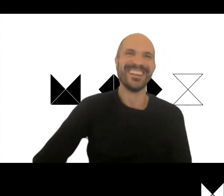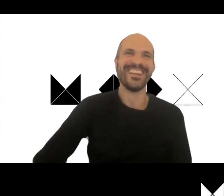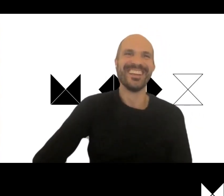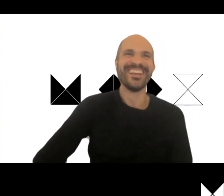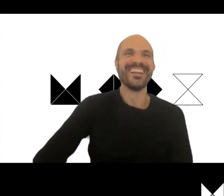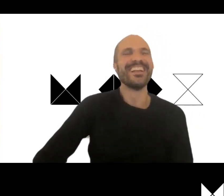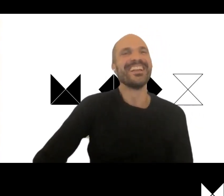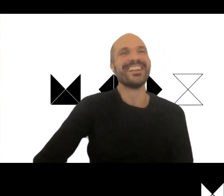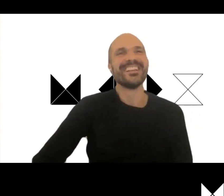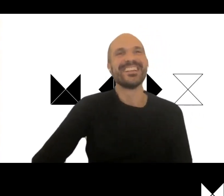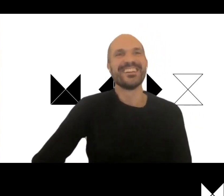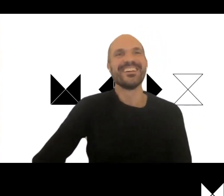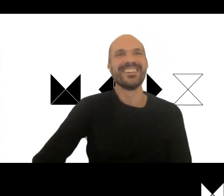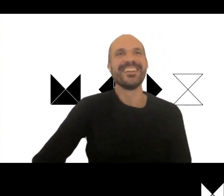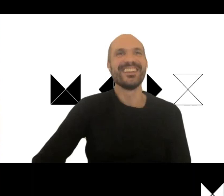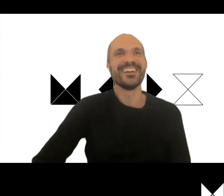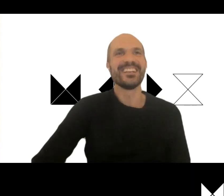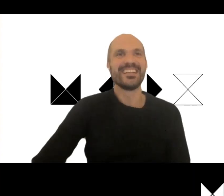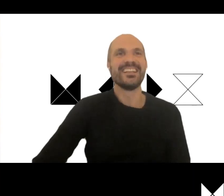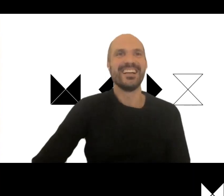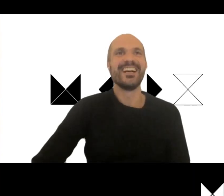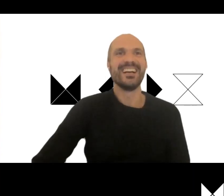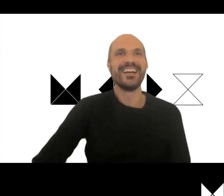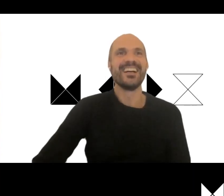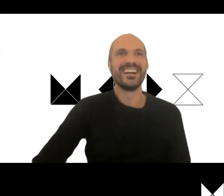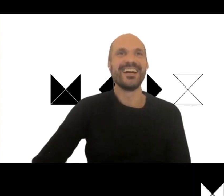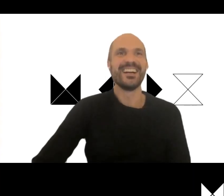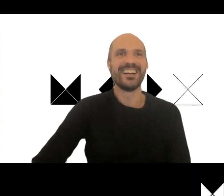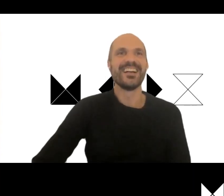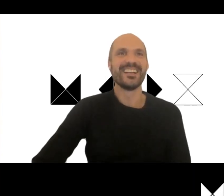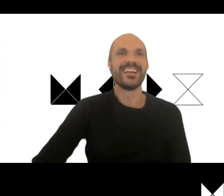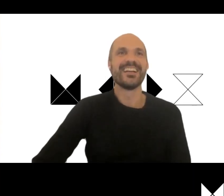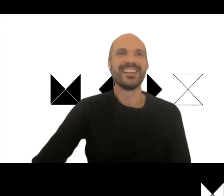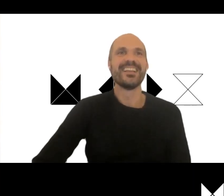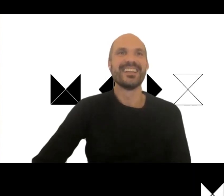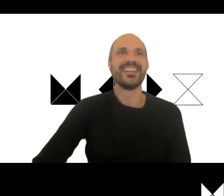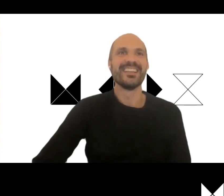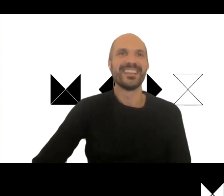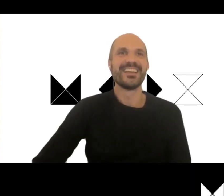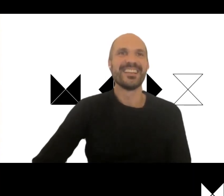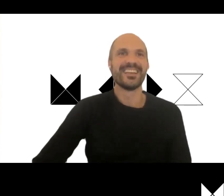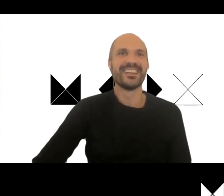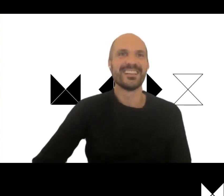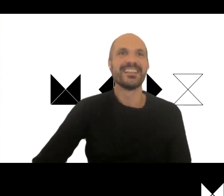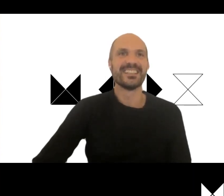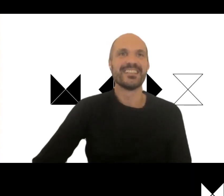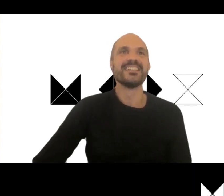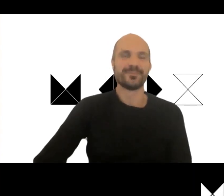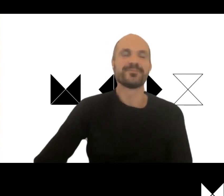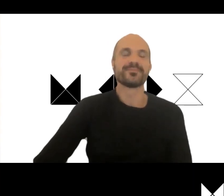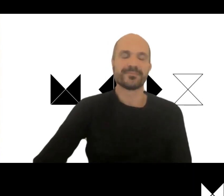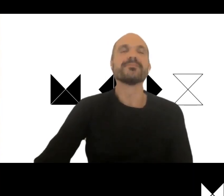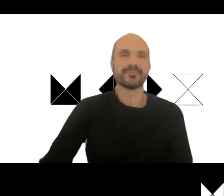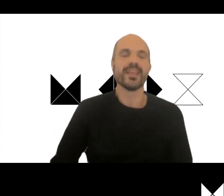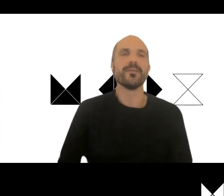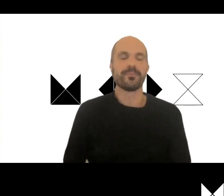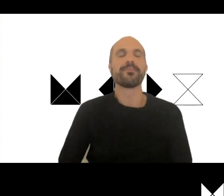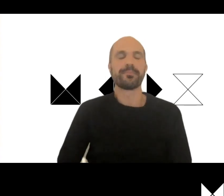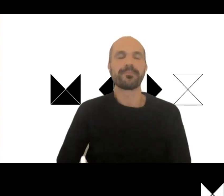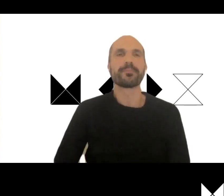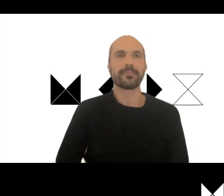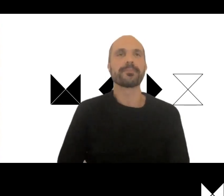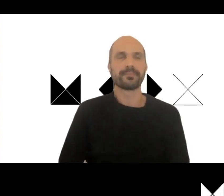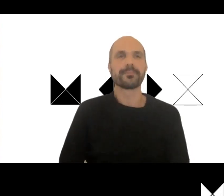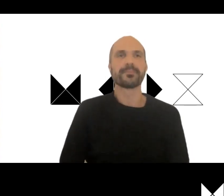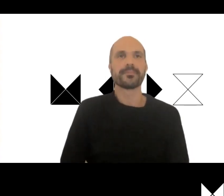Exactly. But anyhow, I'm sure that with any administration, this is the new economy. Yeah.